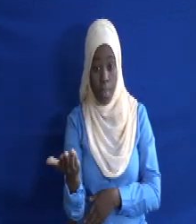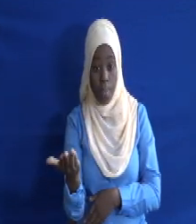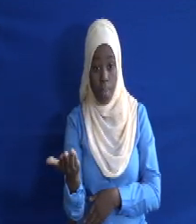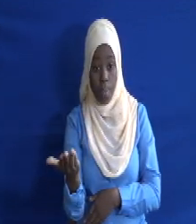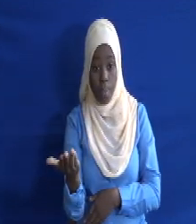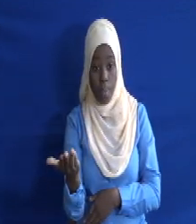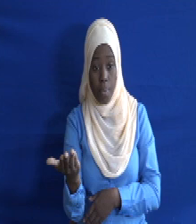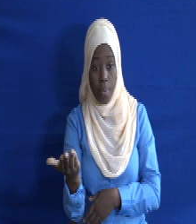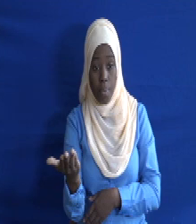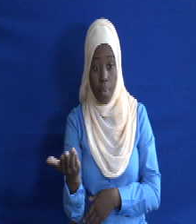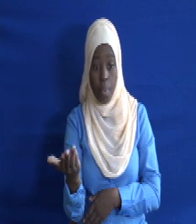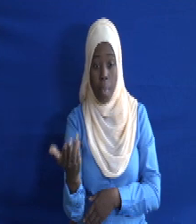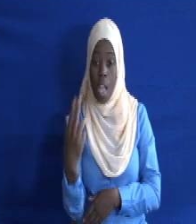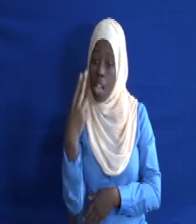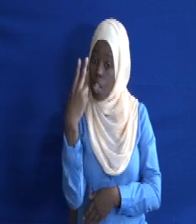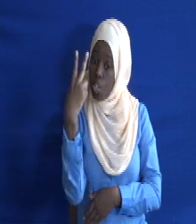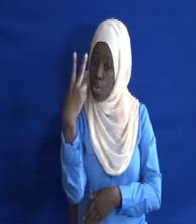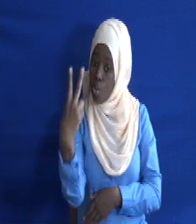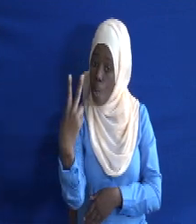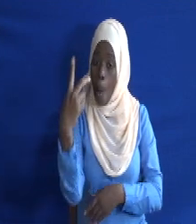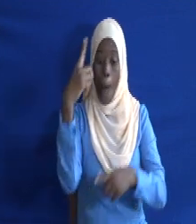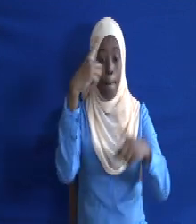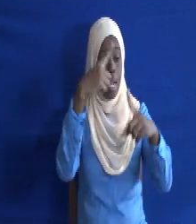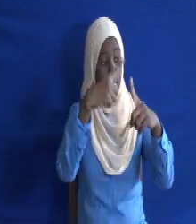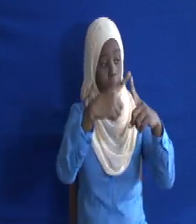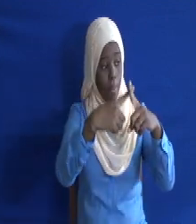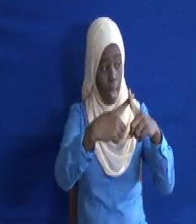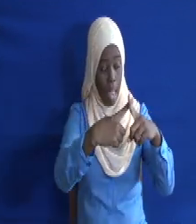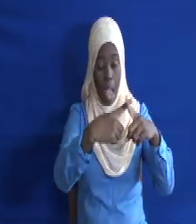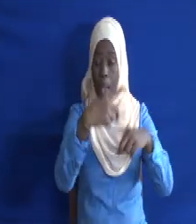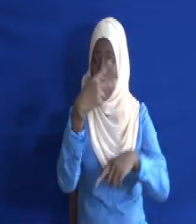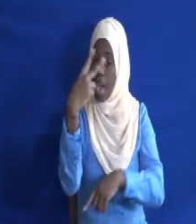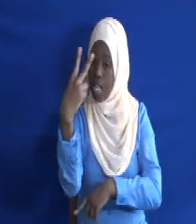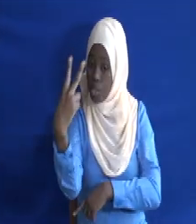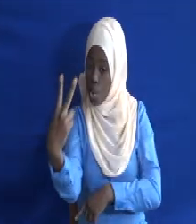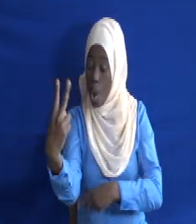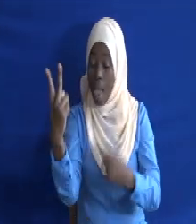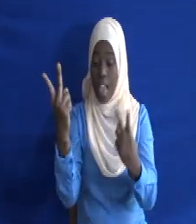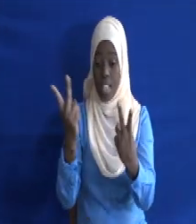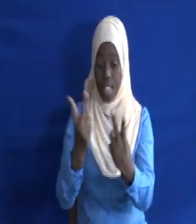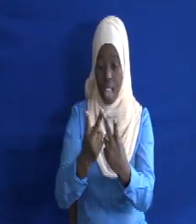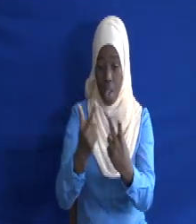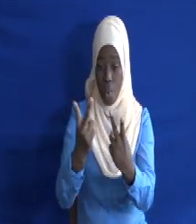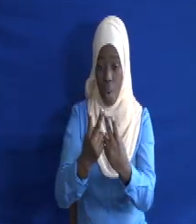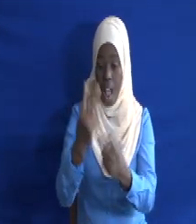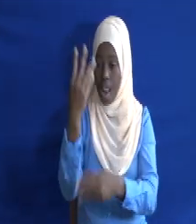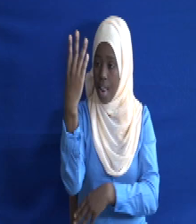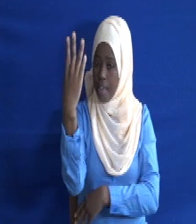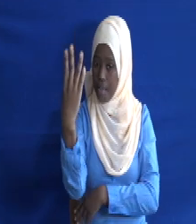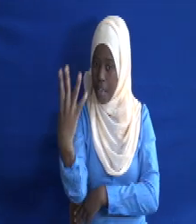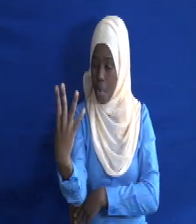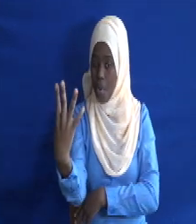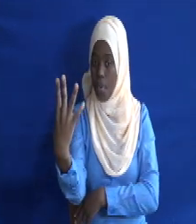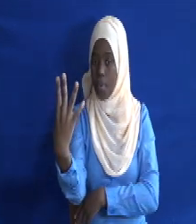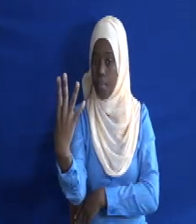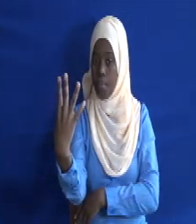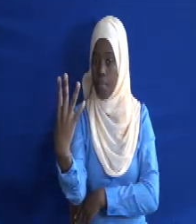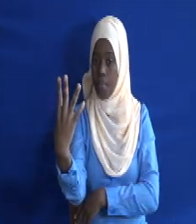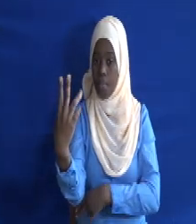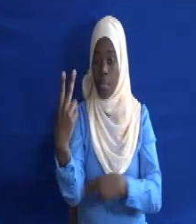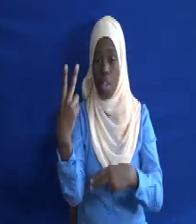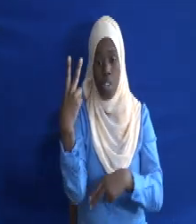4. Very good. 2 multiplied by 2 is equal to